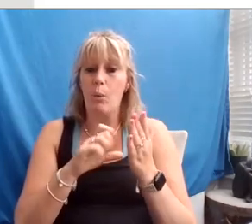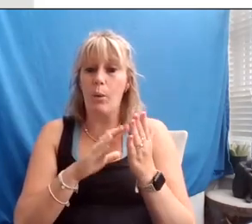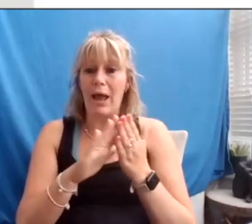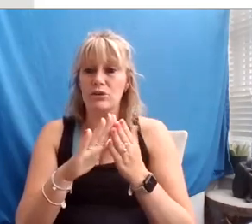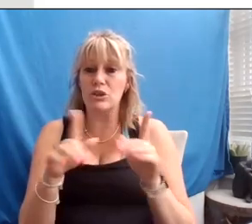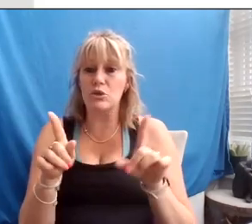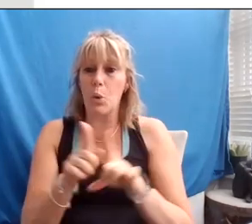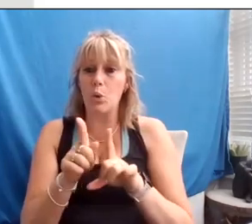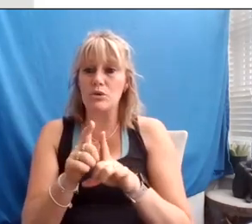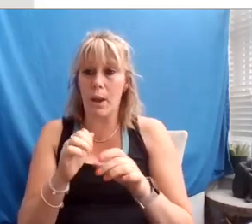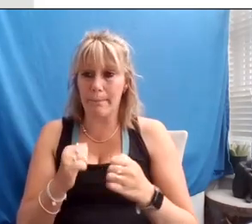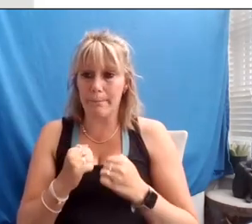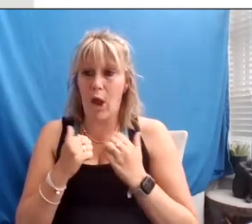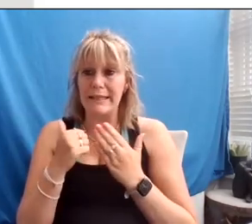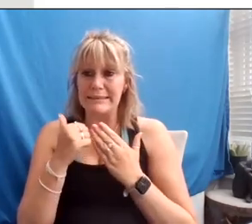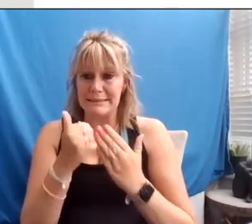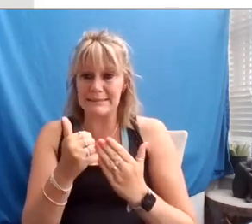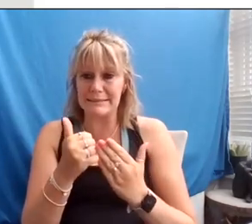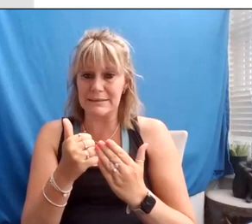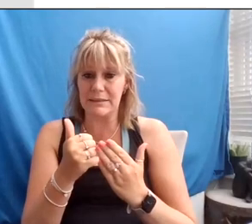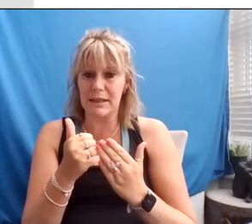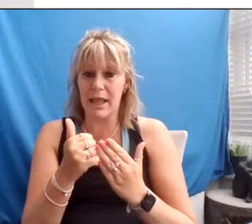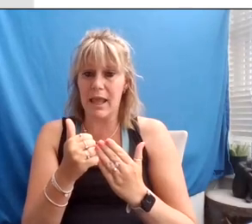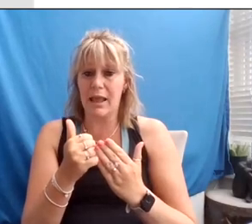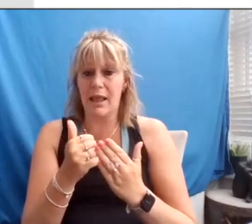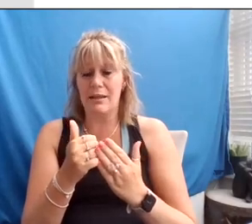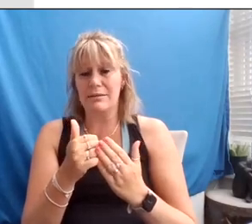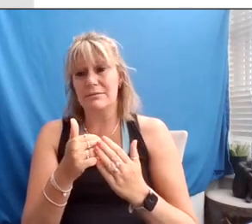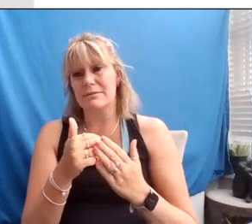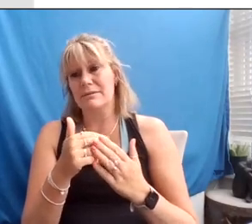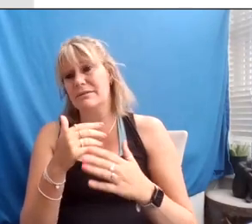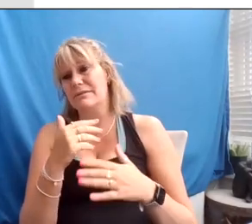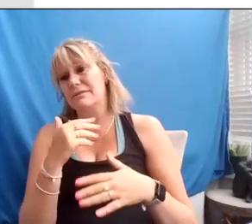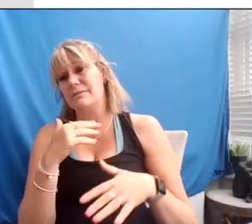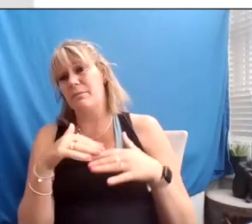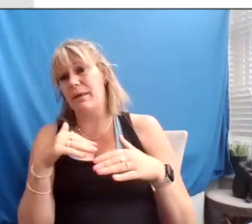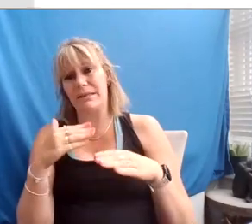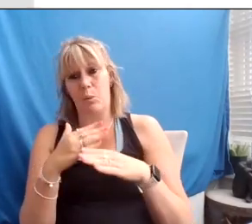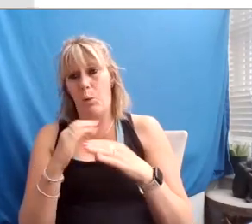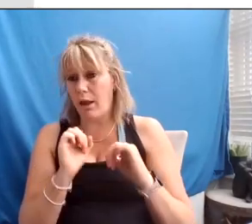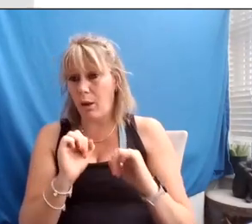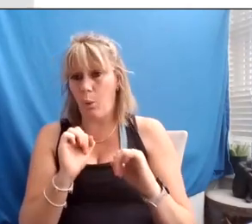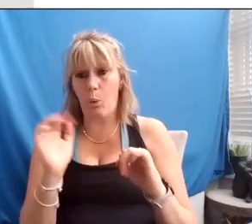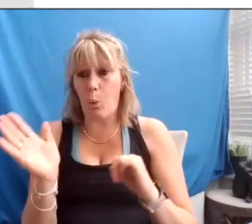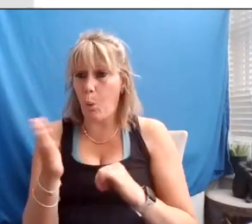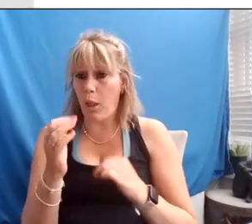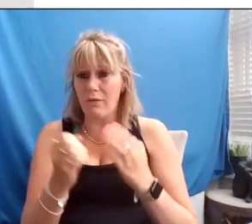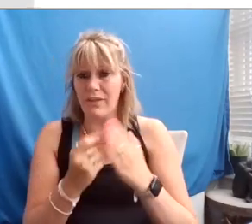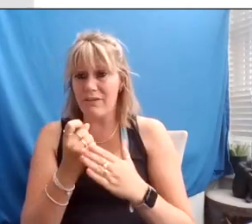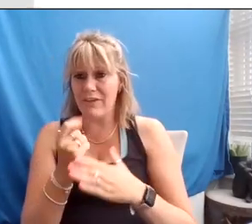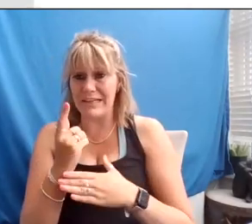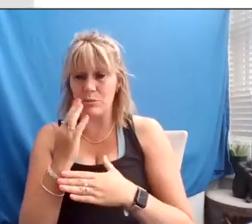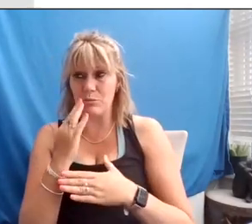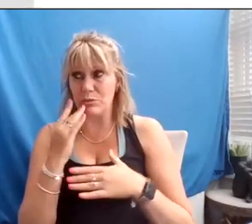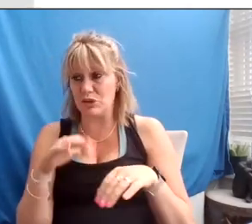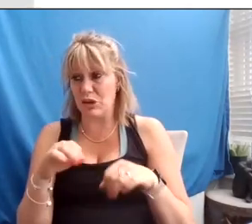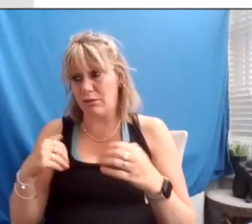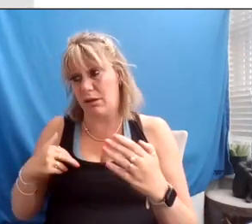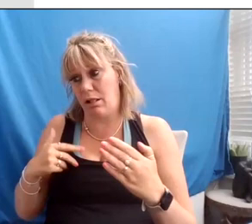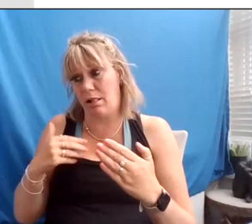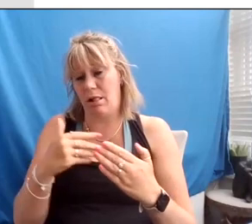assistant and has been doing sterling work at all of our events since she started, really.